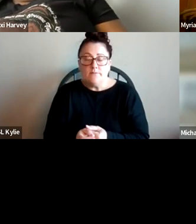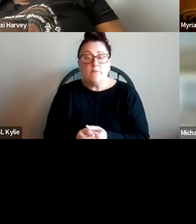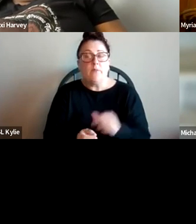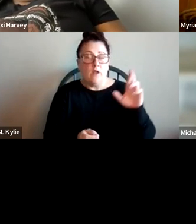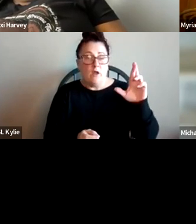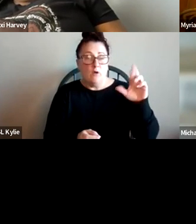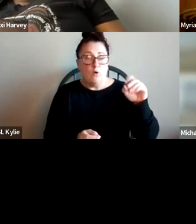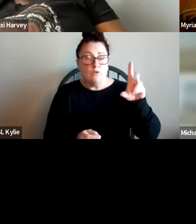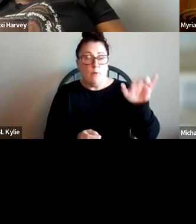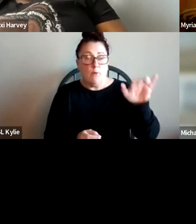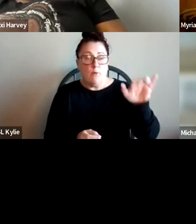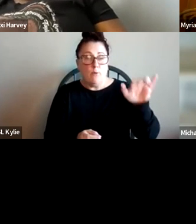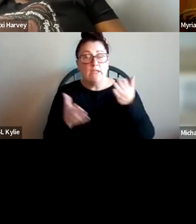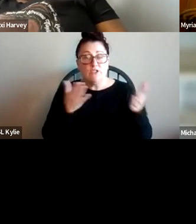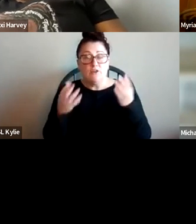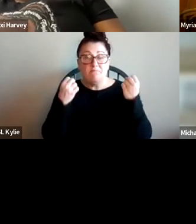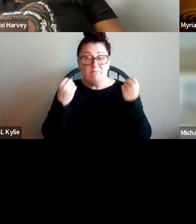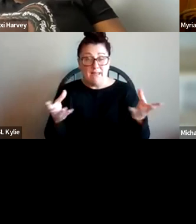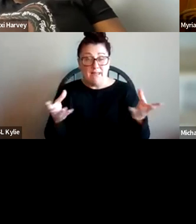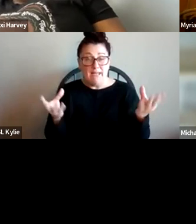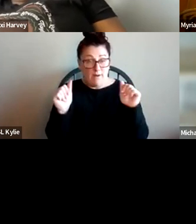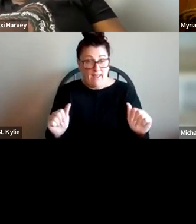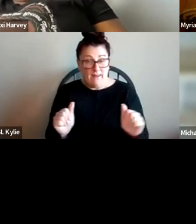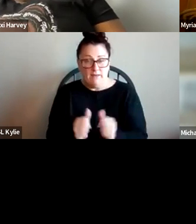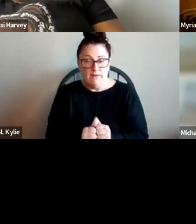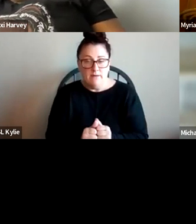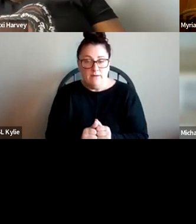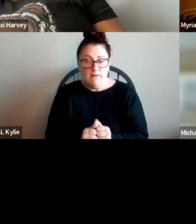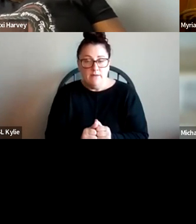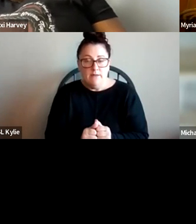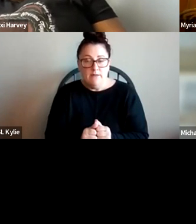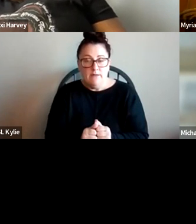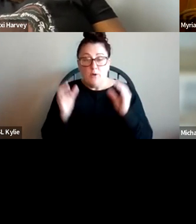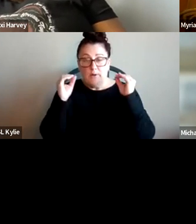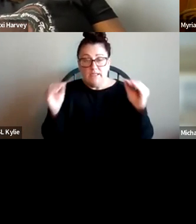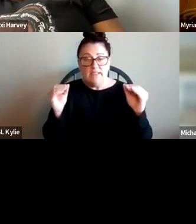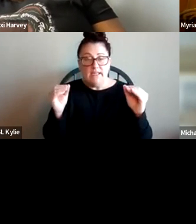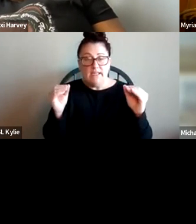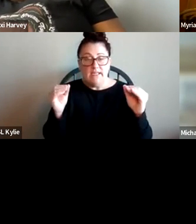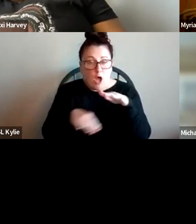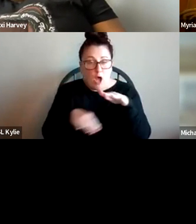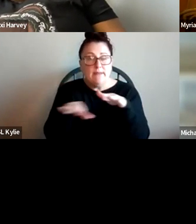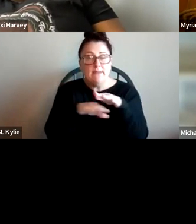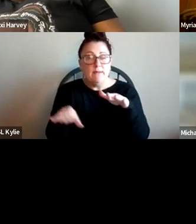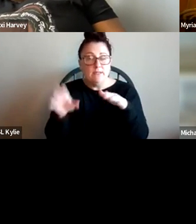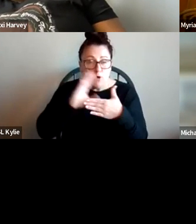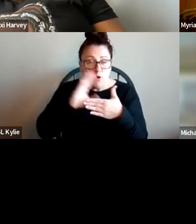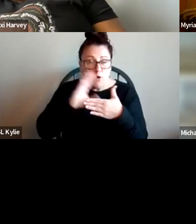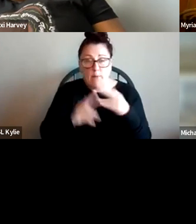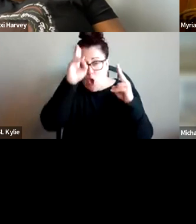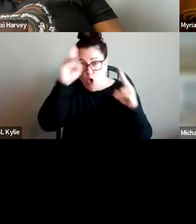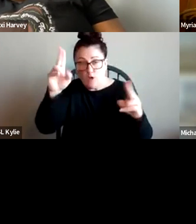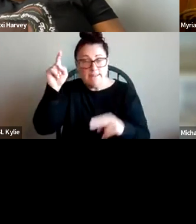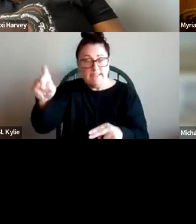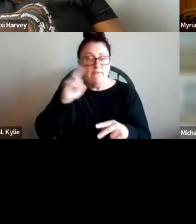Roxbury, and we could be serving many more students. We teach a competency-based curriculum that not only honors the need